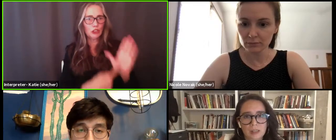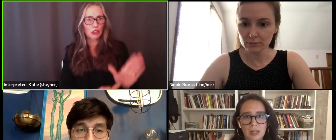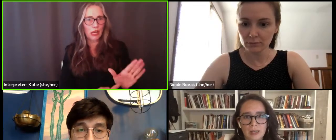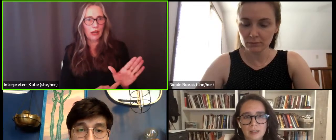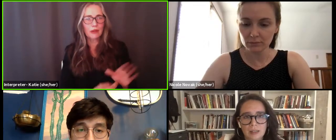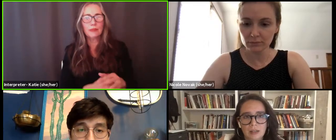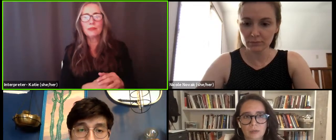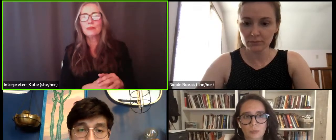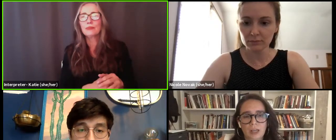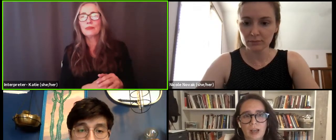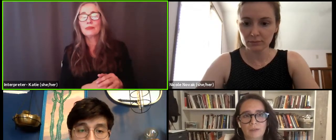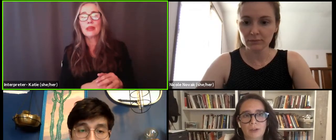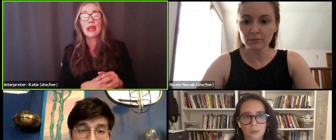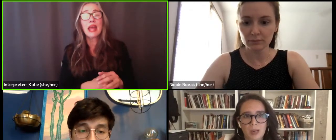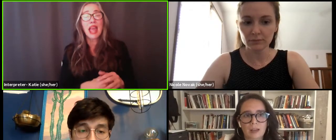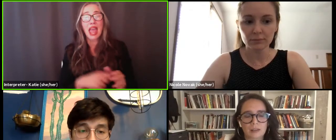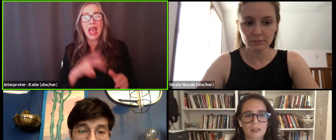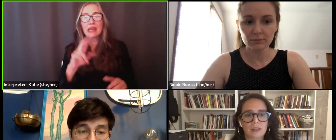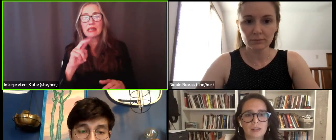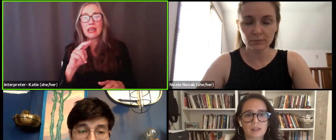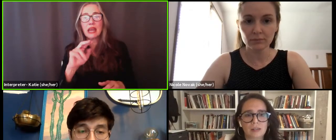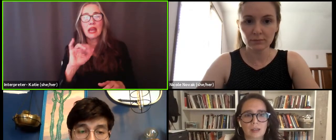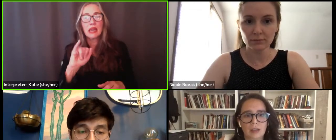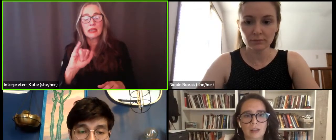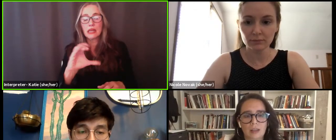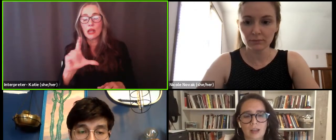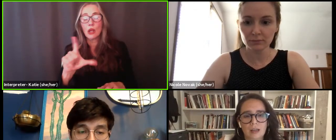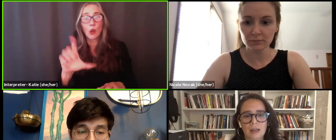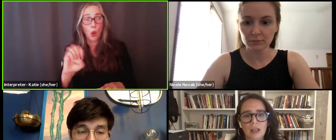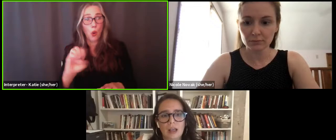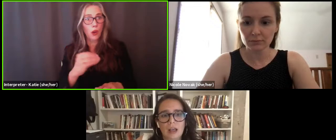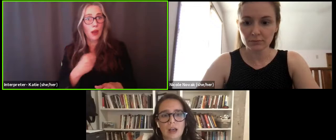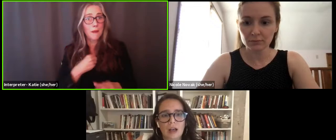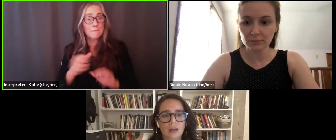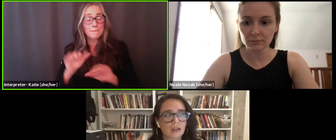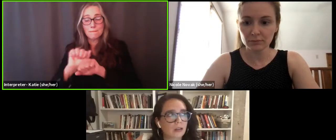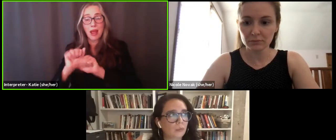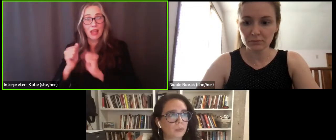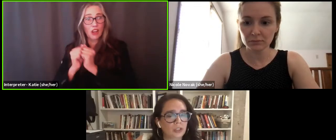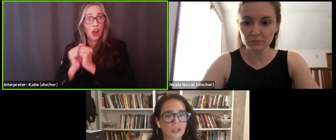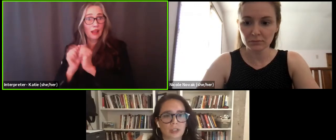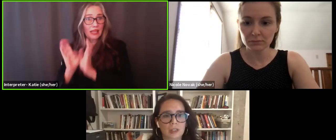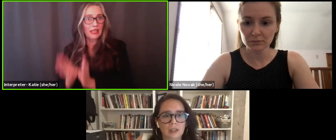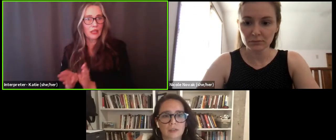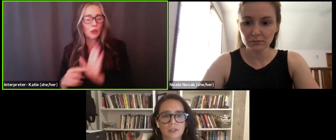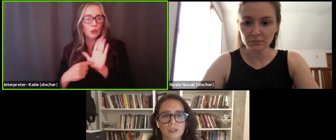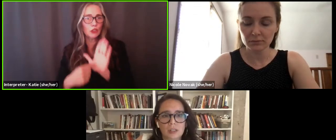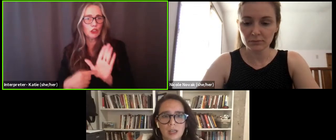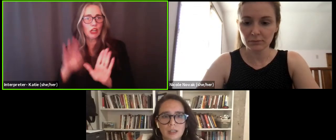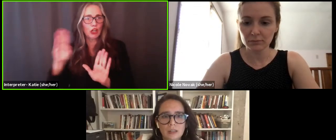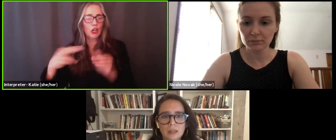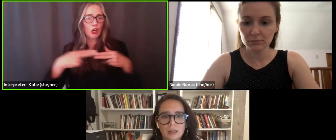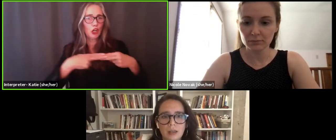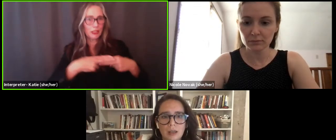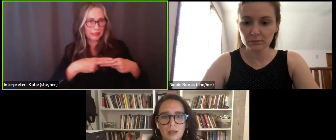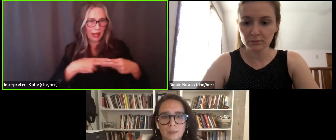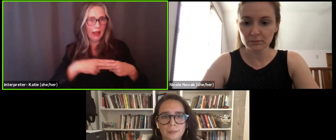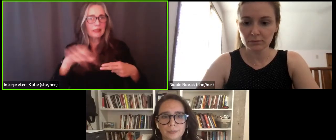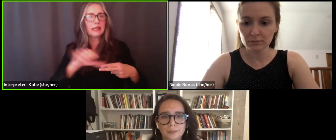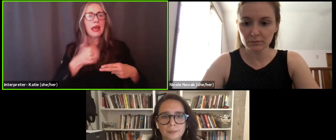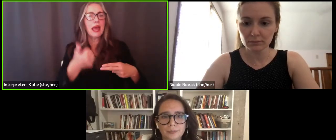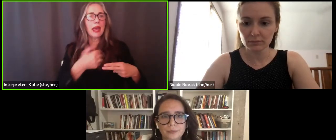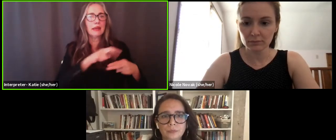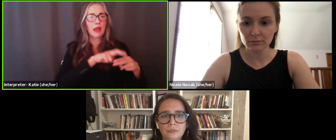beginning slides and then we have other panelists that will be sharing different slides